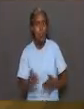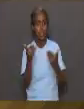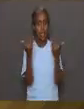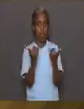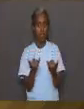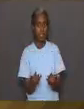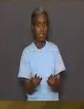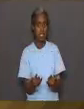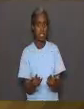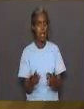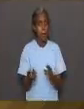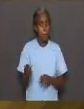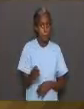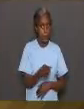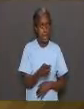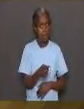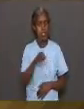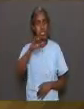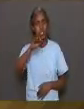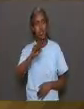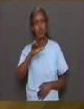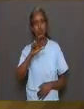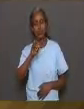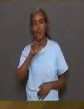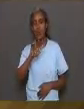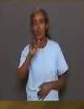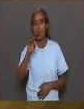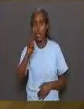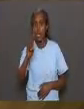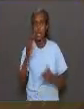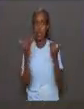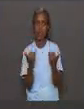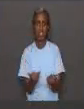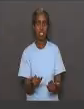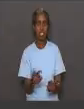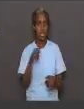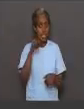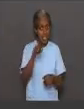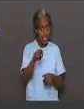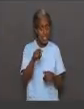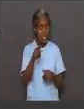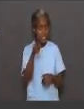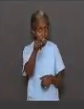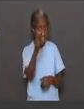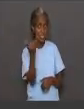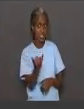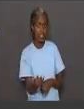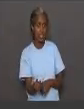geometrical figures become solid figures. In this